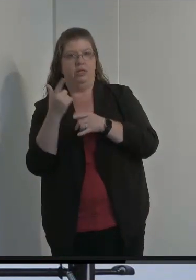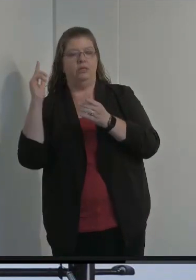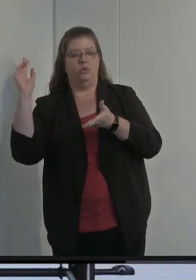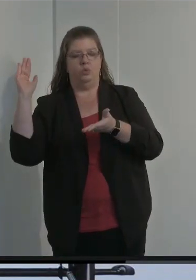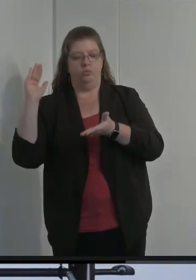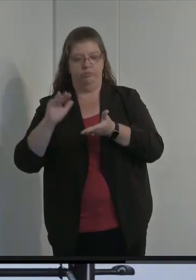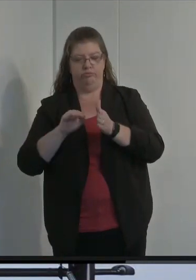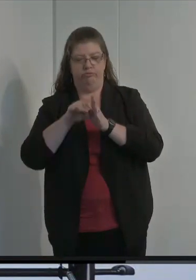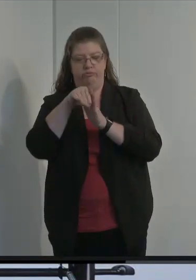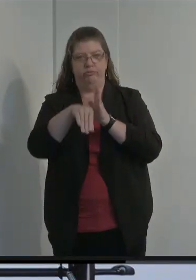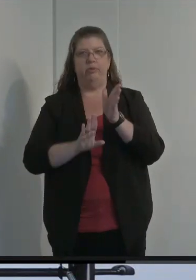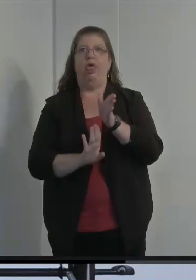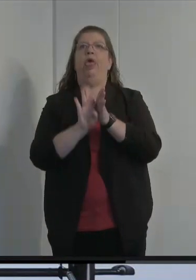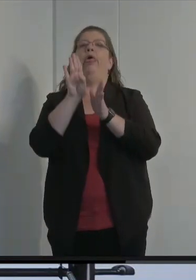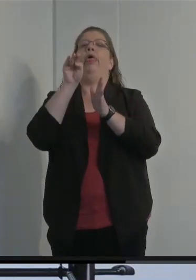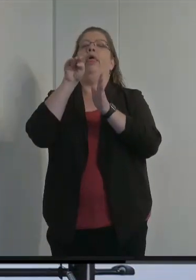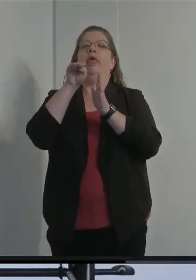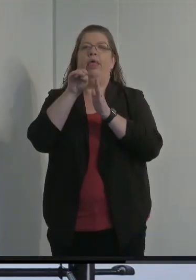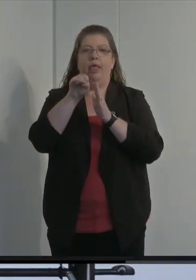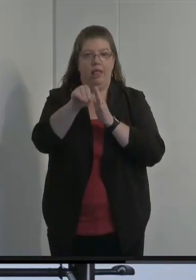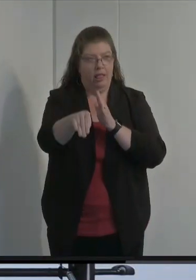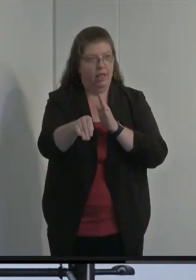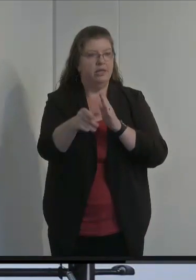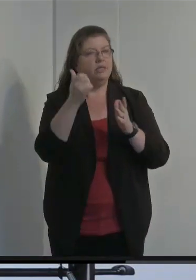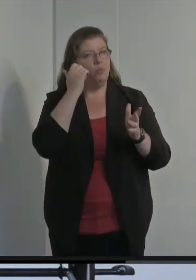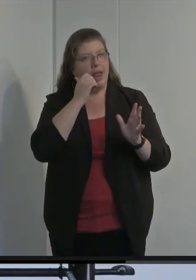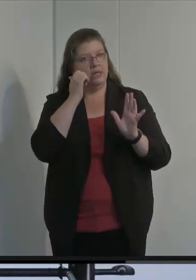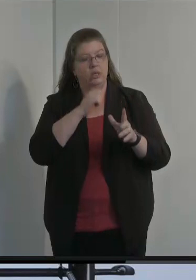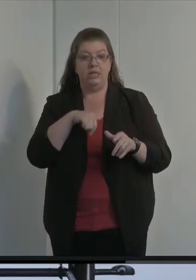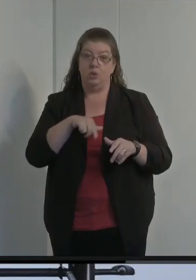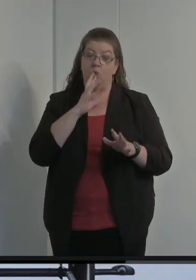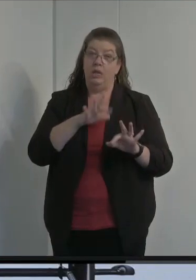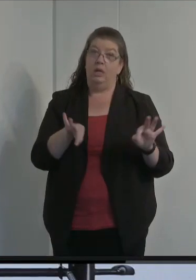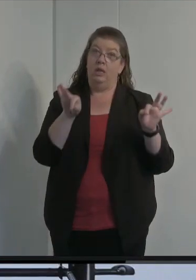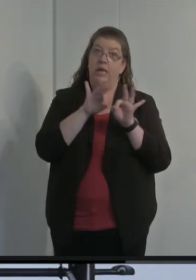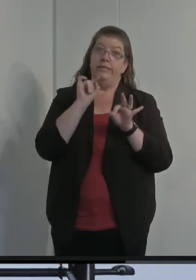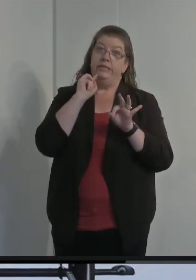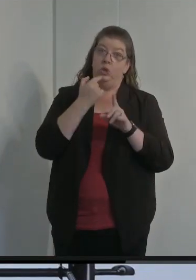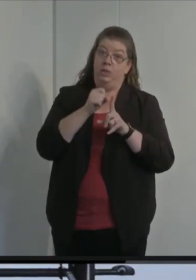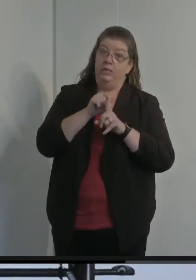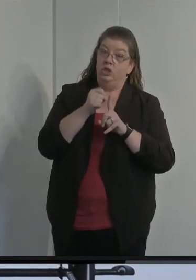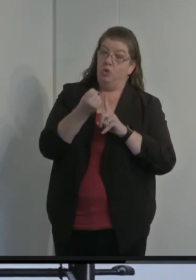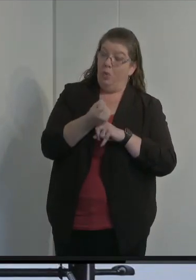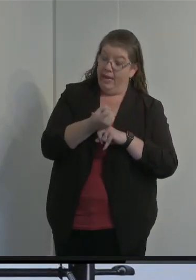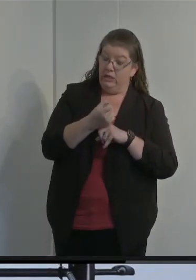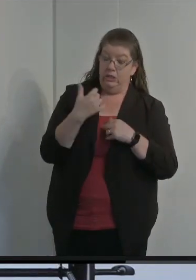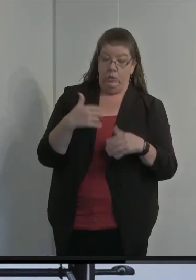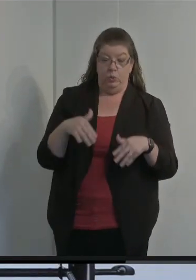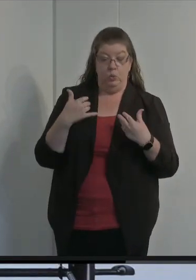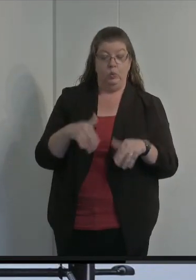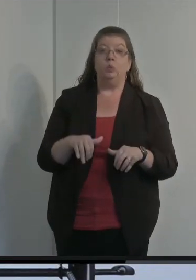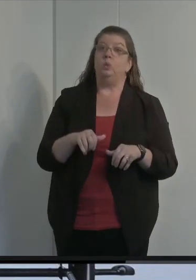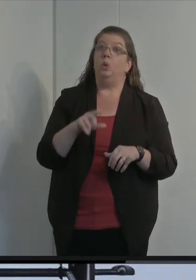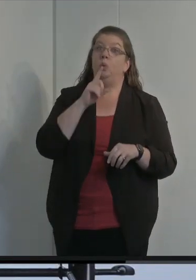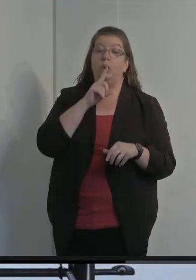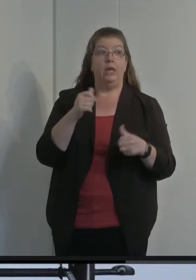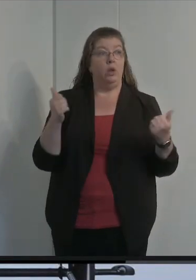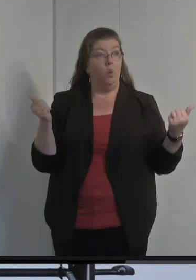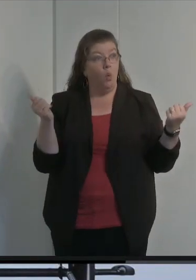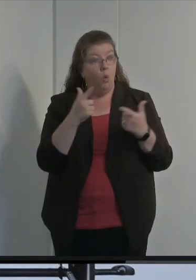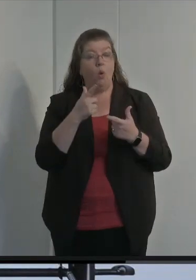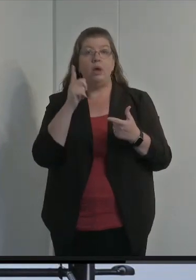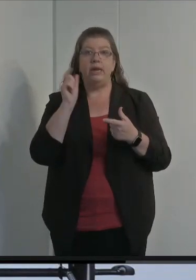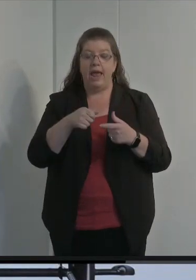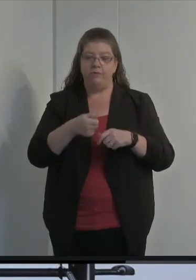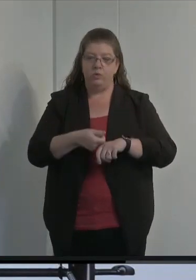practical matter, this is so significant and so serious a situation that we find ourselves in that we're really all going to have to